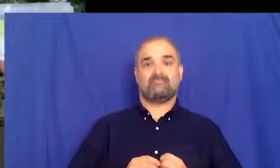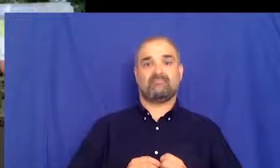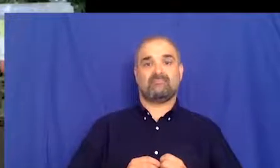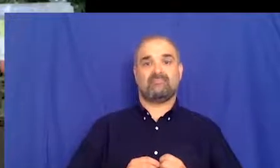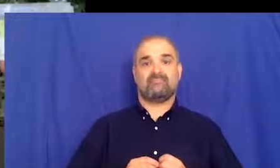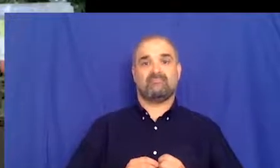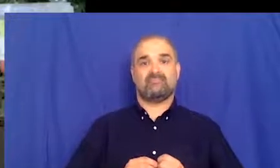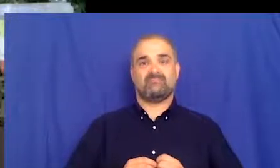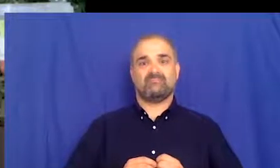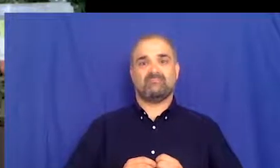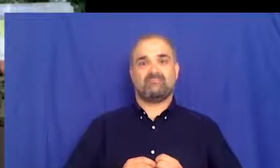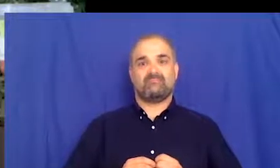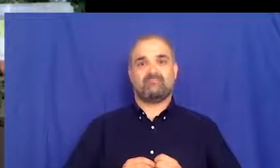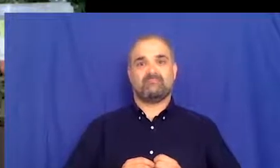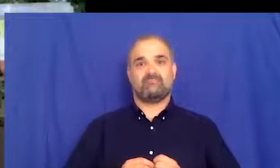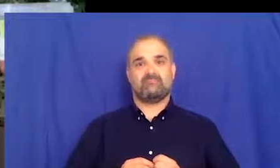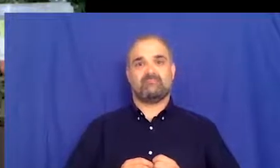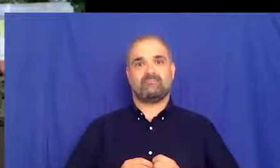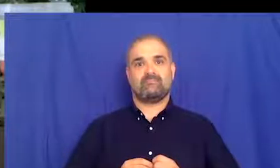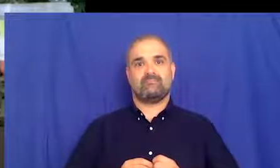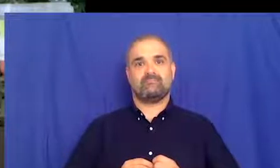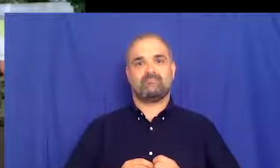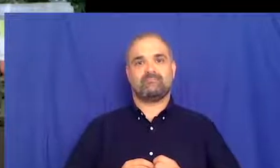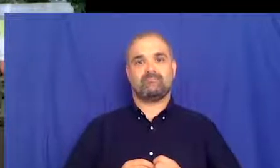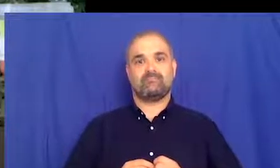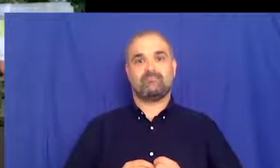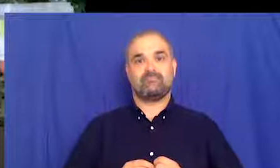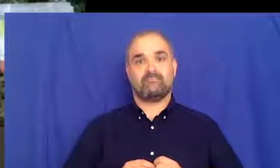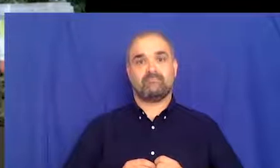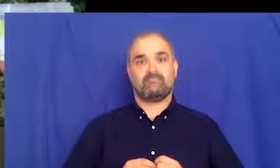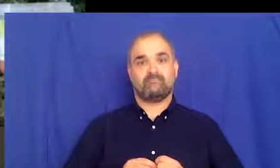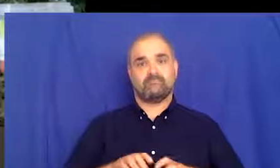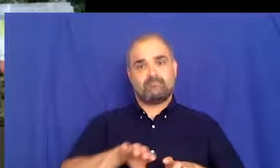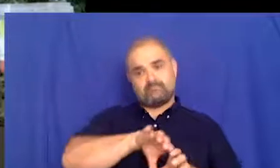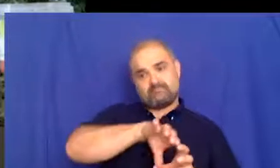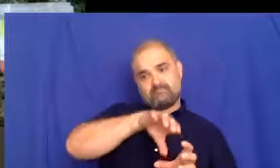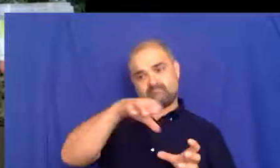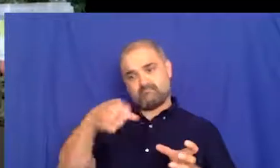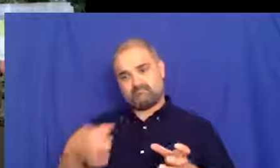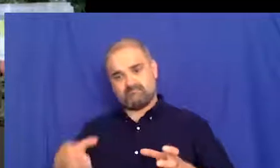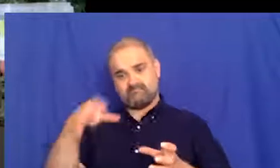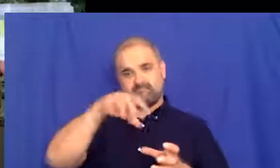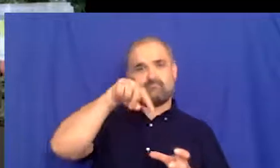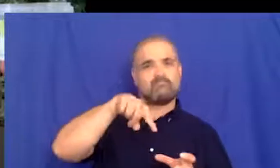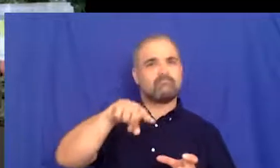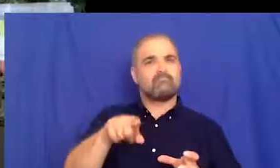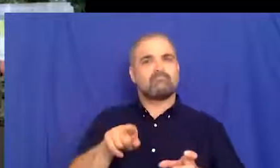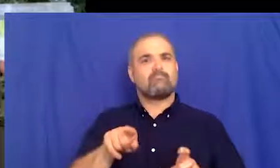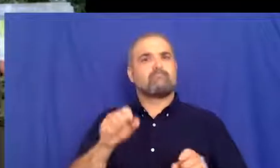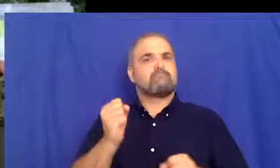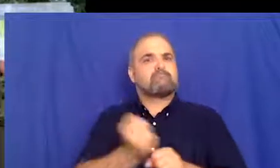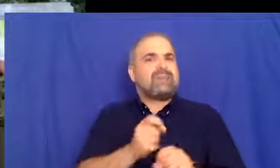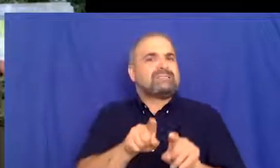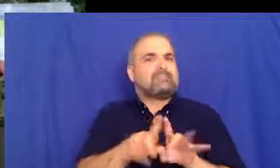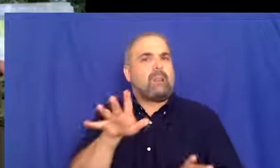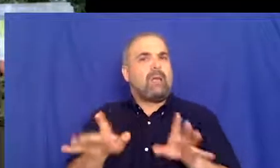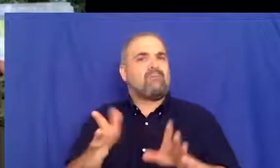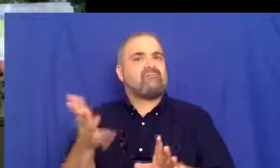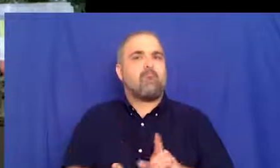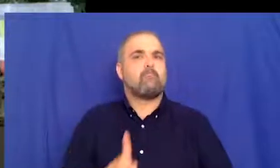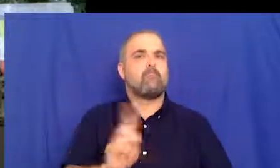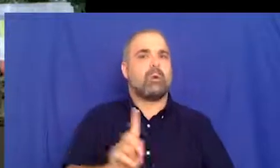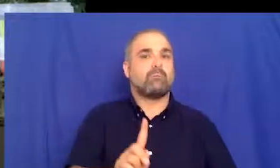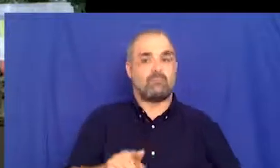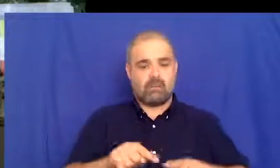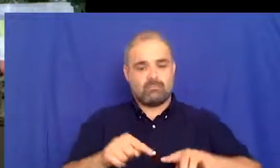this skin is actually made out of more or less the same things that fingernails are made out of. It's called keratin. That's just basically